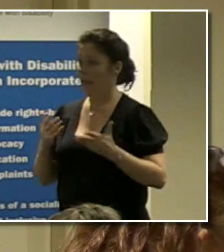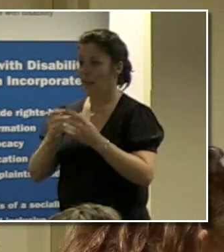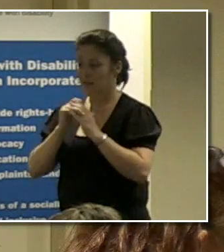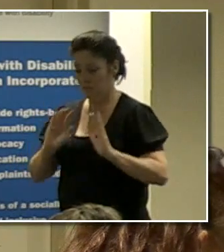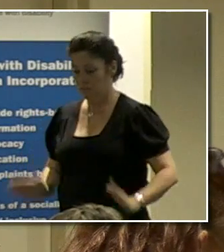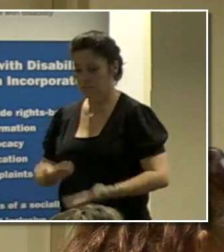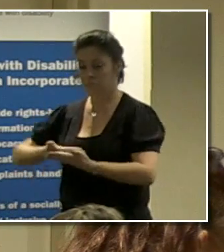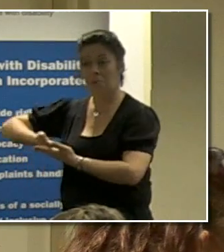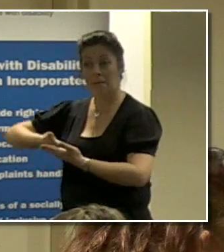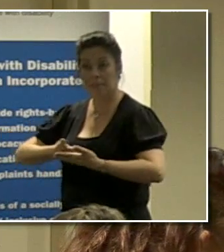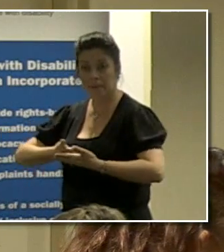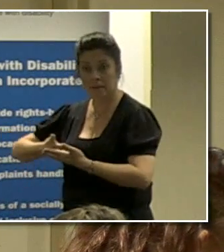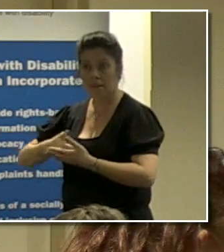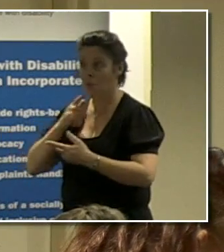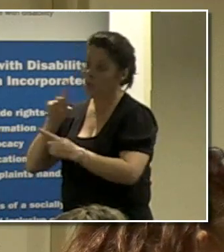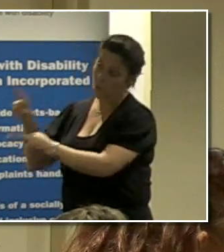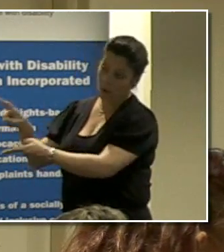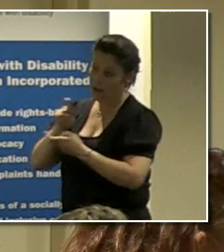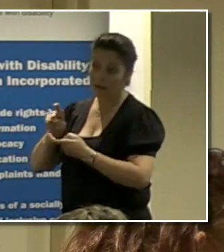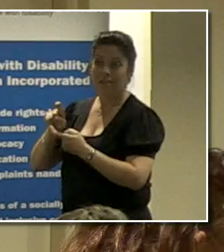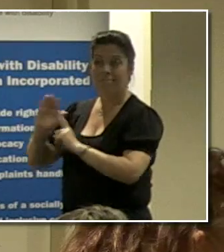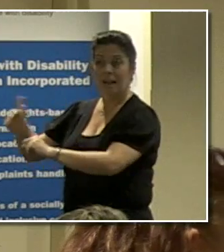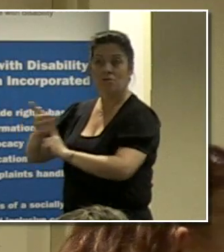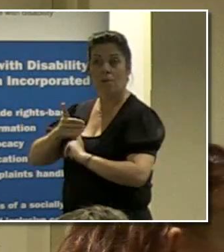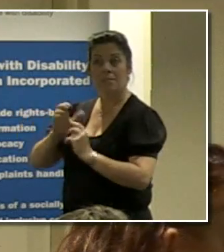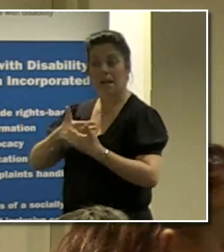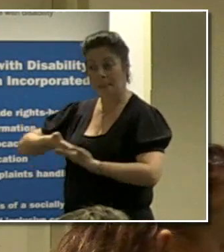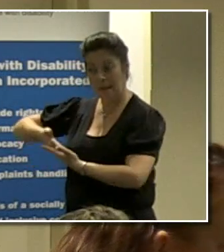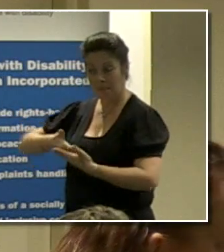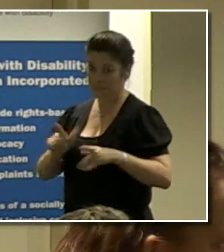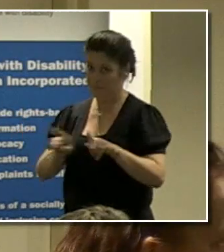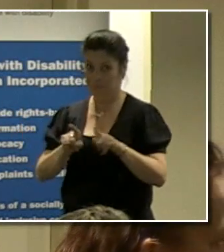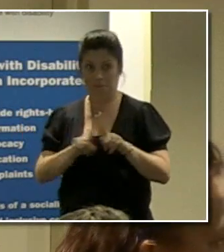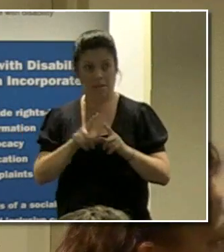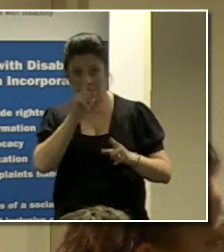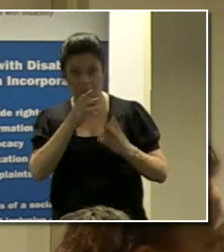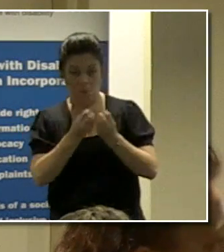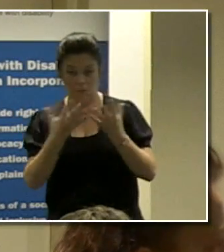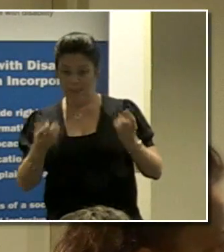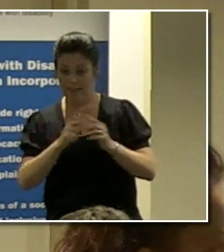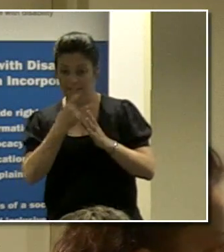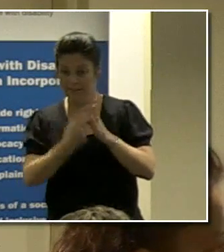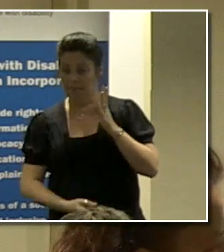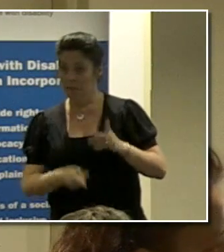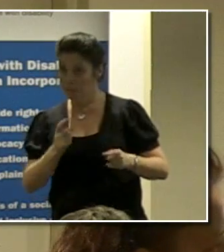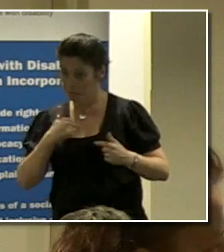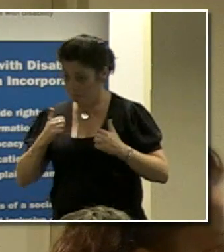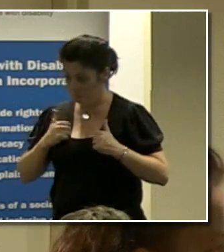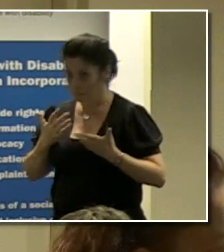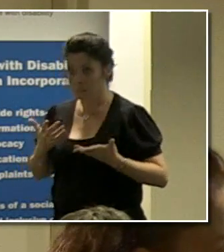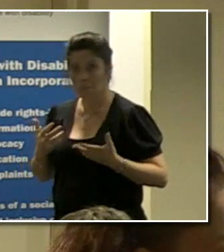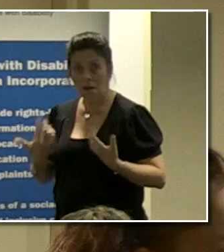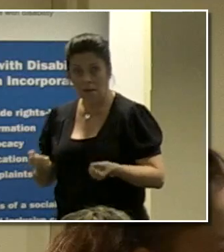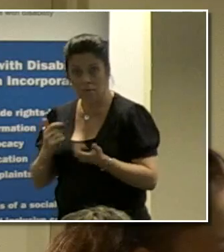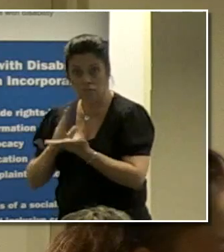children or even foster or adopt a child, the same as someone without a disability?